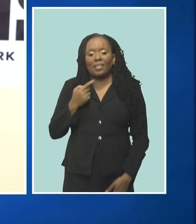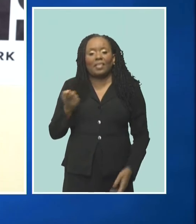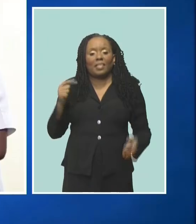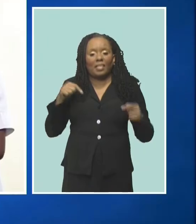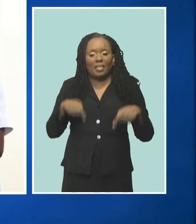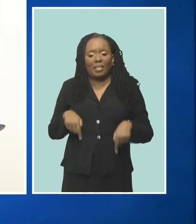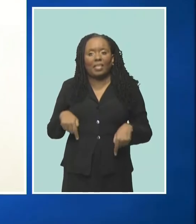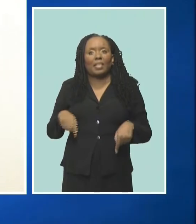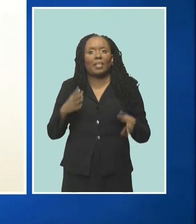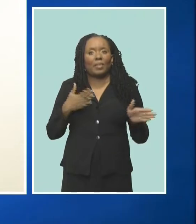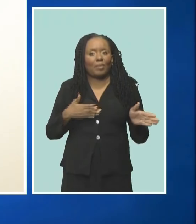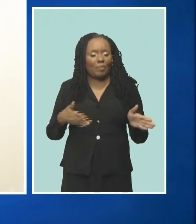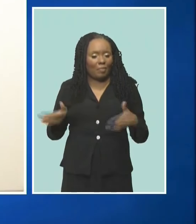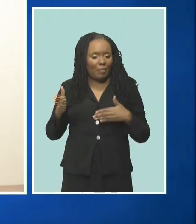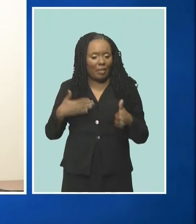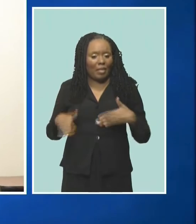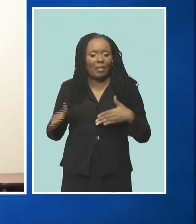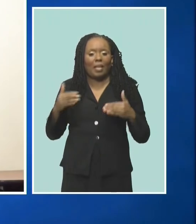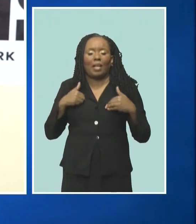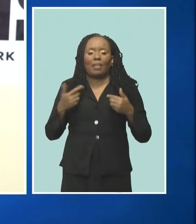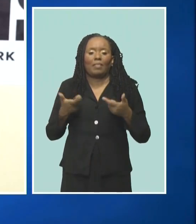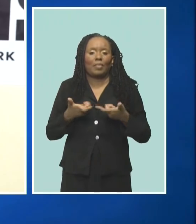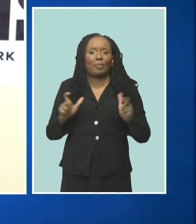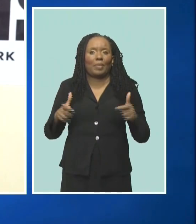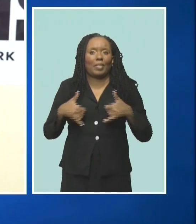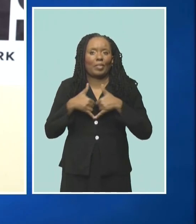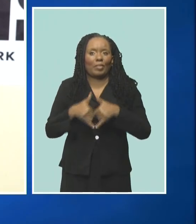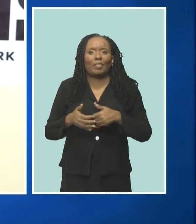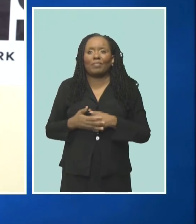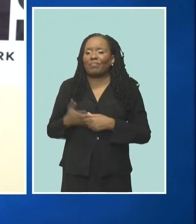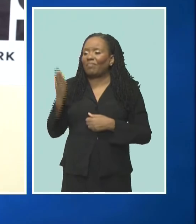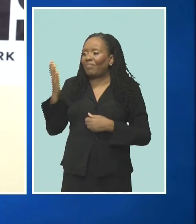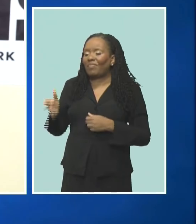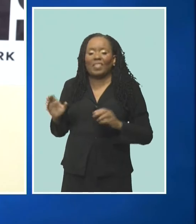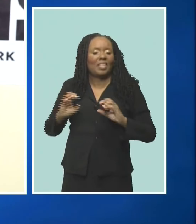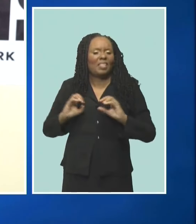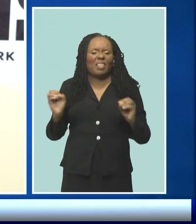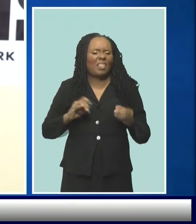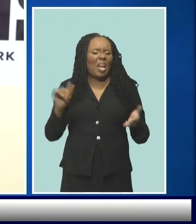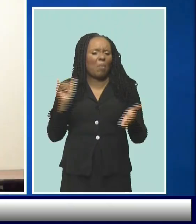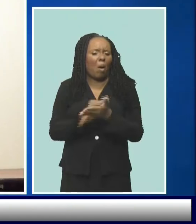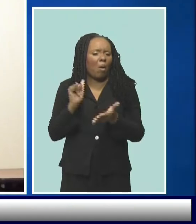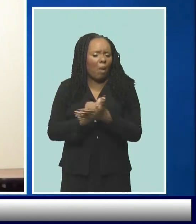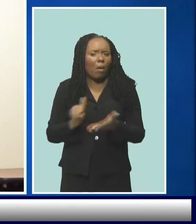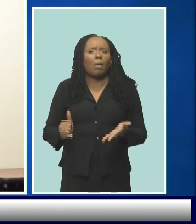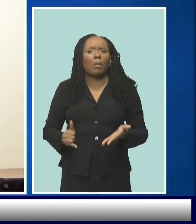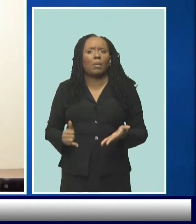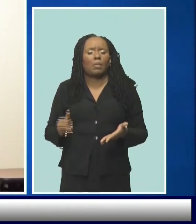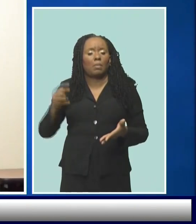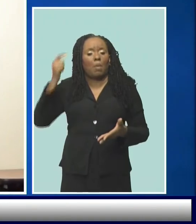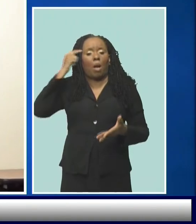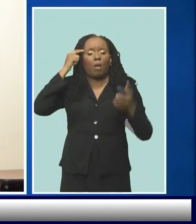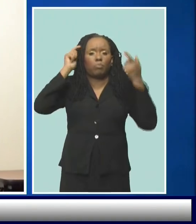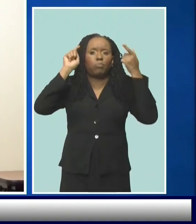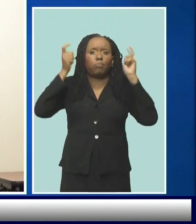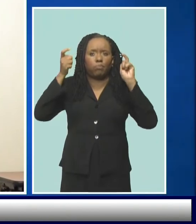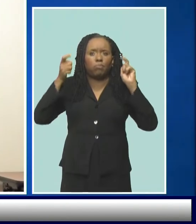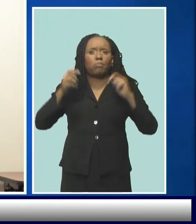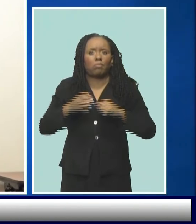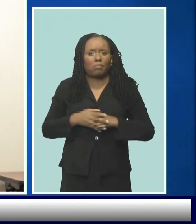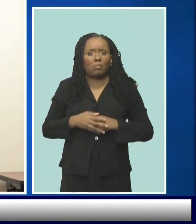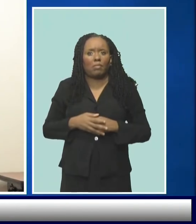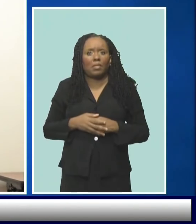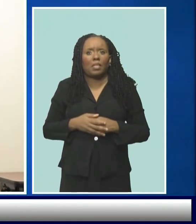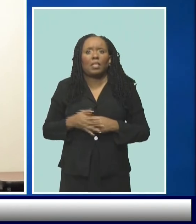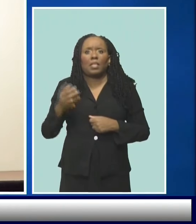walk away with the biggest trophy of all. Nothing ain't impossible. Once you put your mind to it, you could do it. I think, as Jerry say, shoot